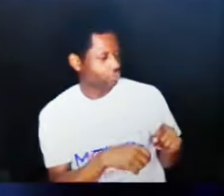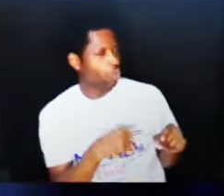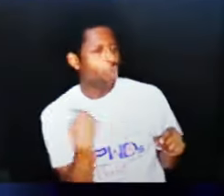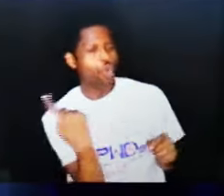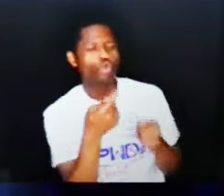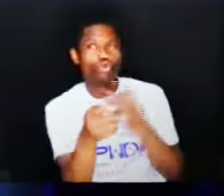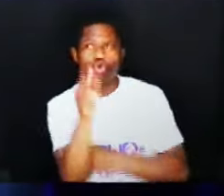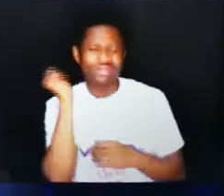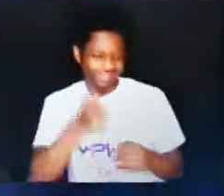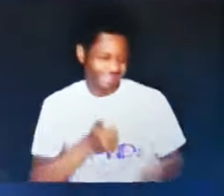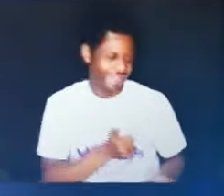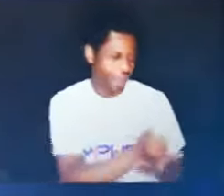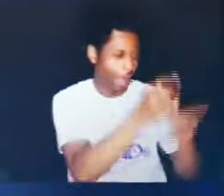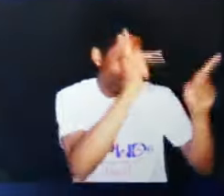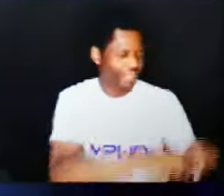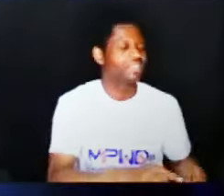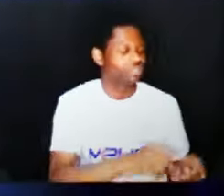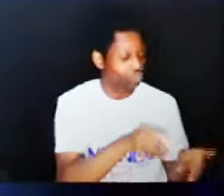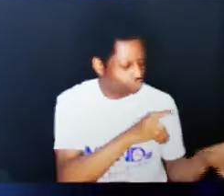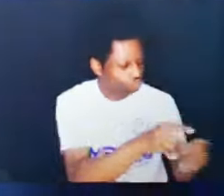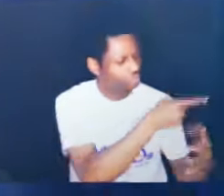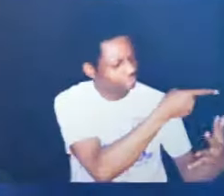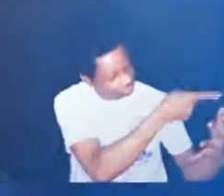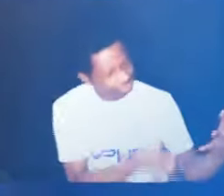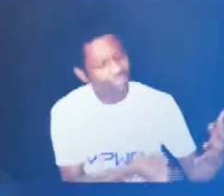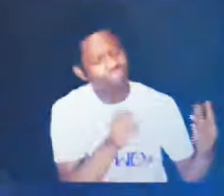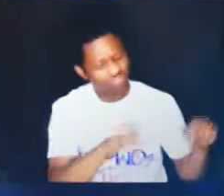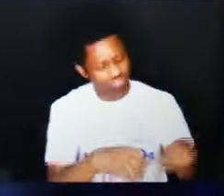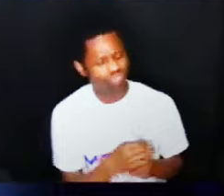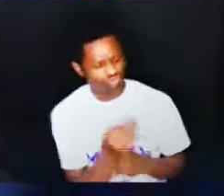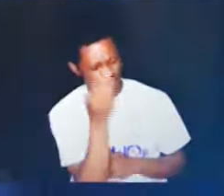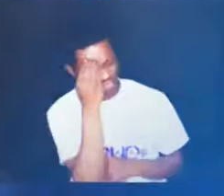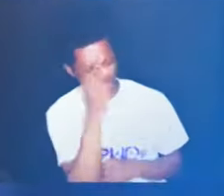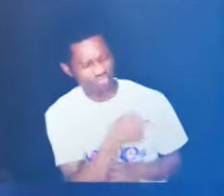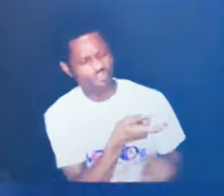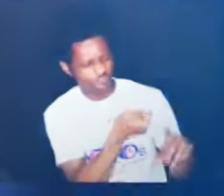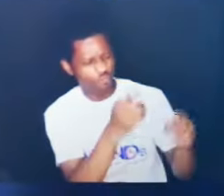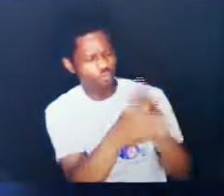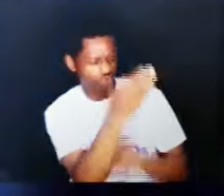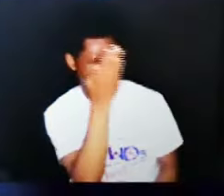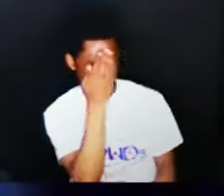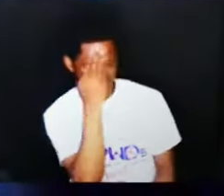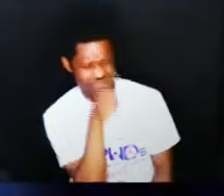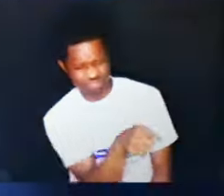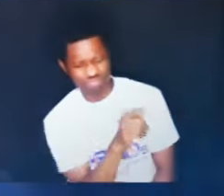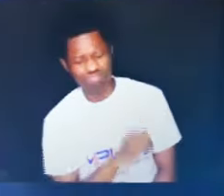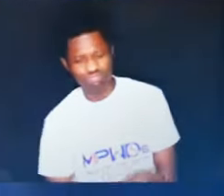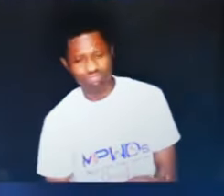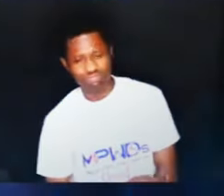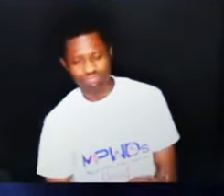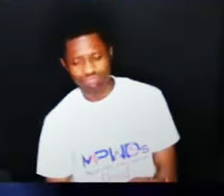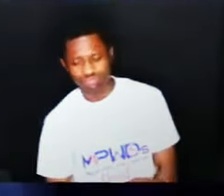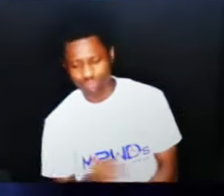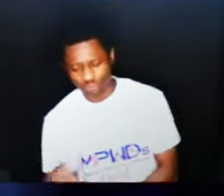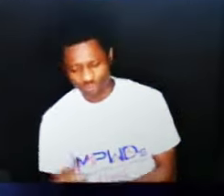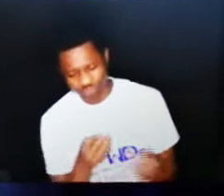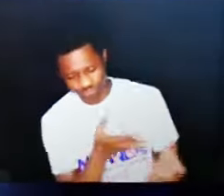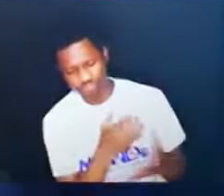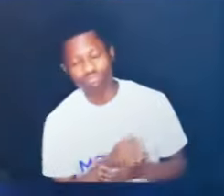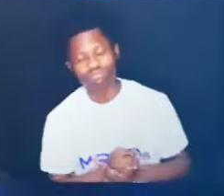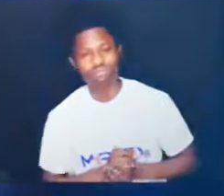rabbi yenim se wufi onyankopon chen anaba se okyerekyerefo na obi ntumi nyense nkyereni a wuyoyi